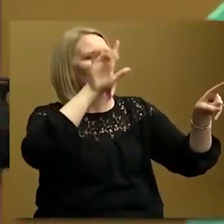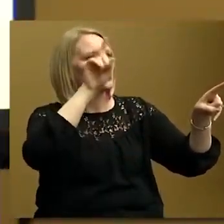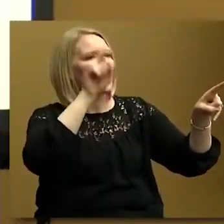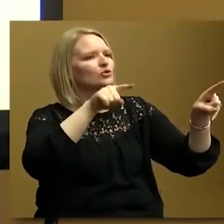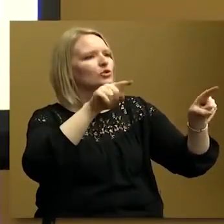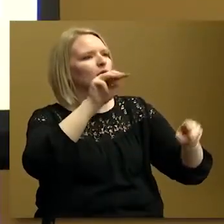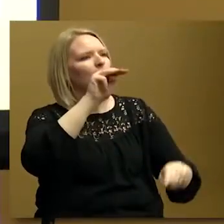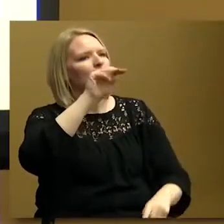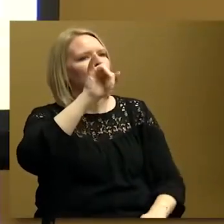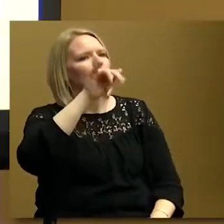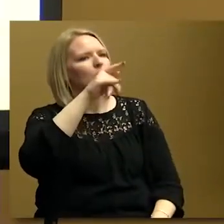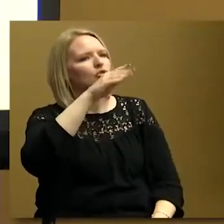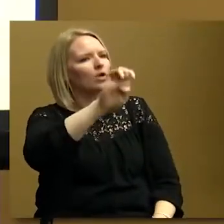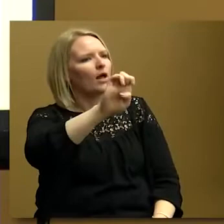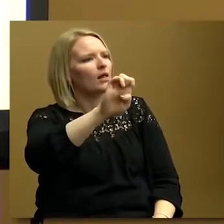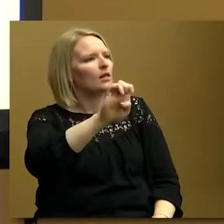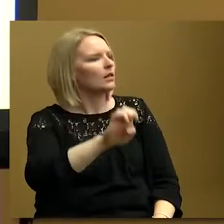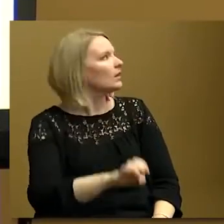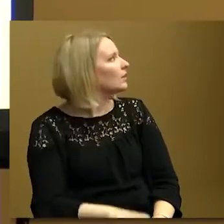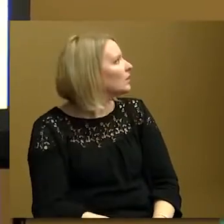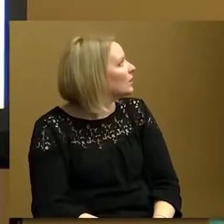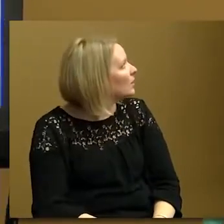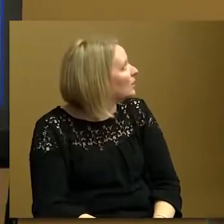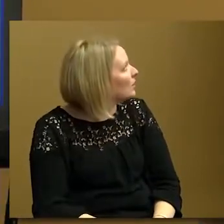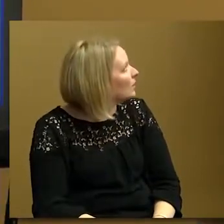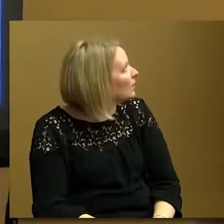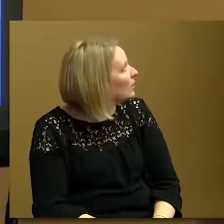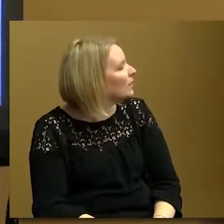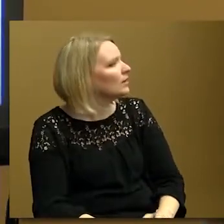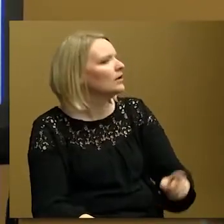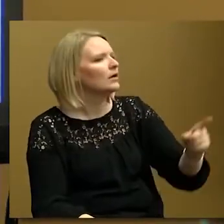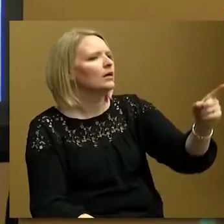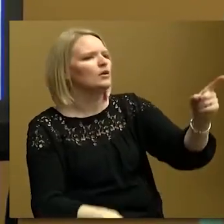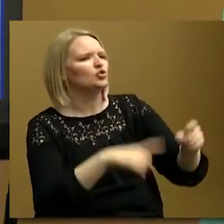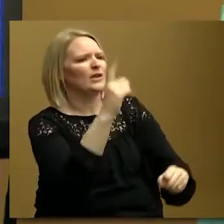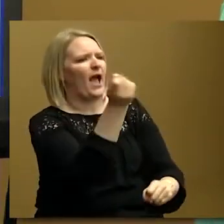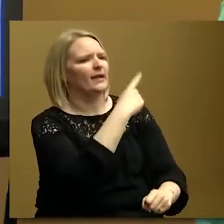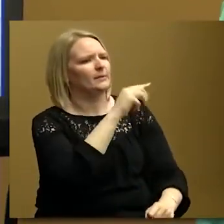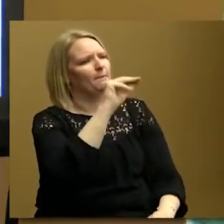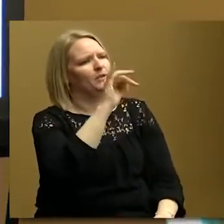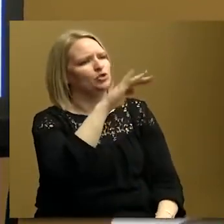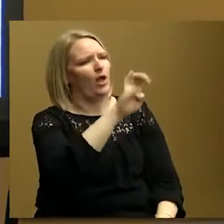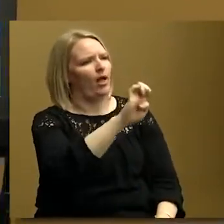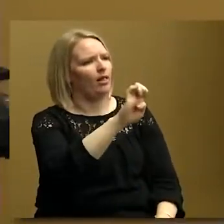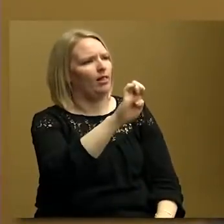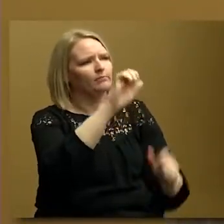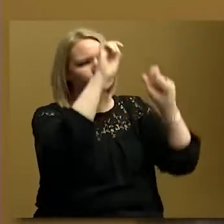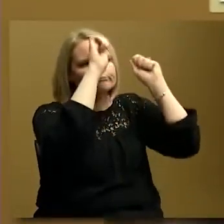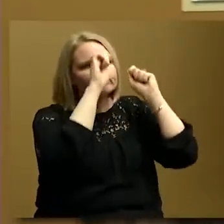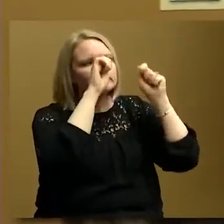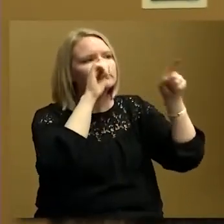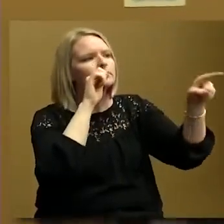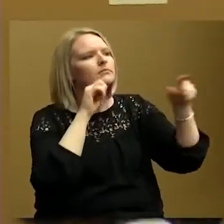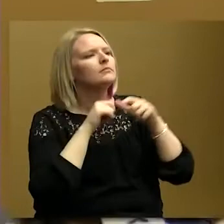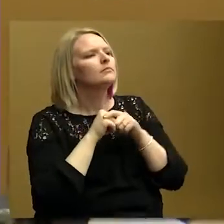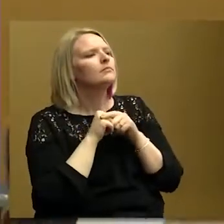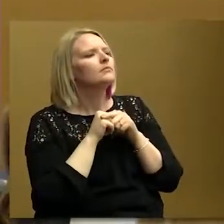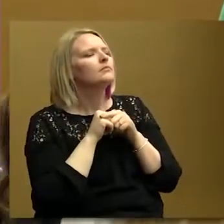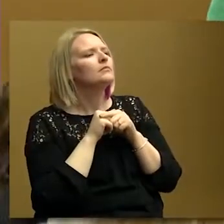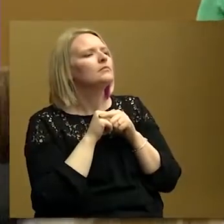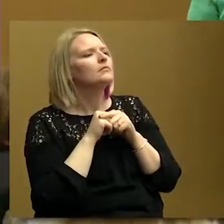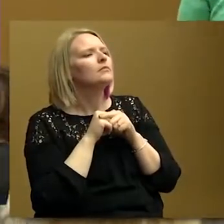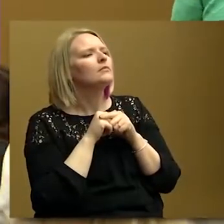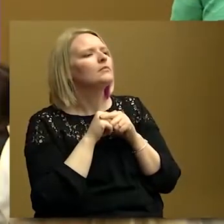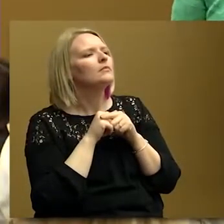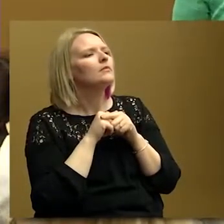to level 1. Yes. So kids at this stage who are having a quote-unquote